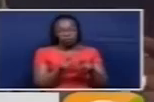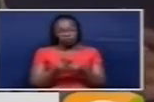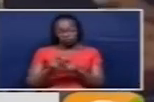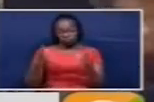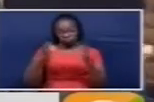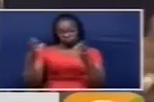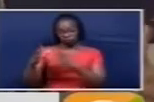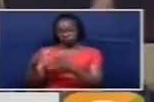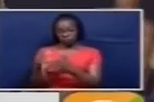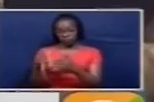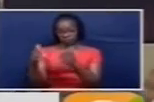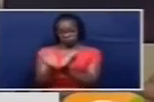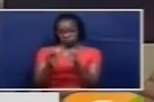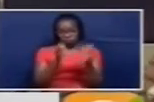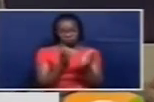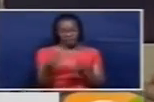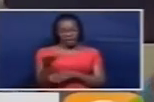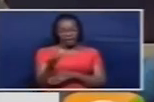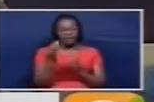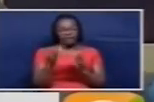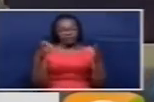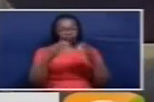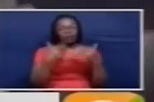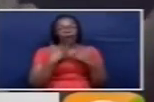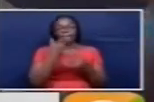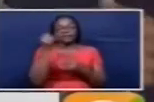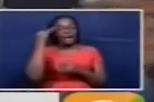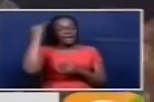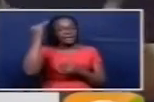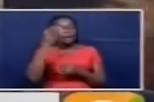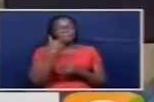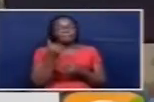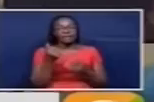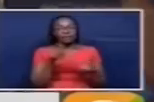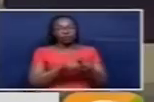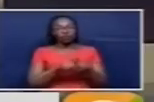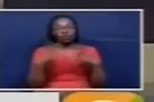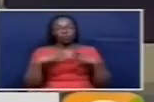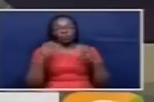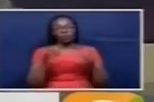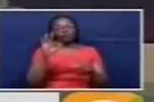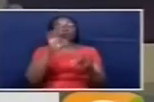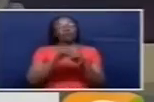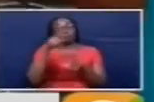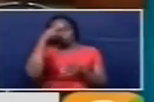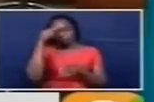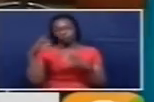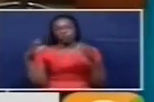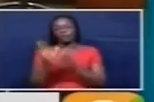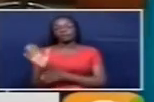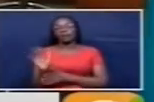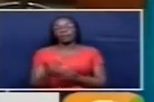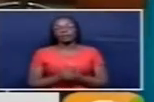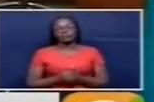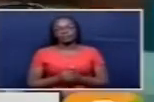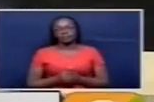has better ideologies, then also candidates from that party can be voted in to serve the people. Mm-hmm. Your message to the youth, we're